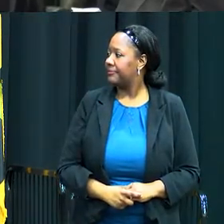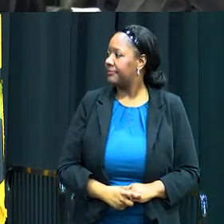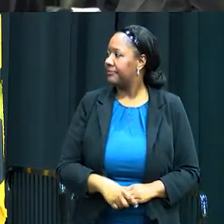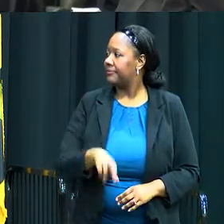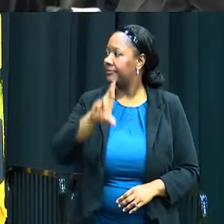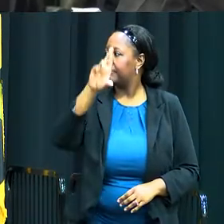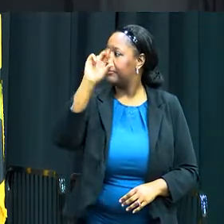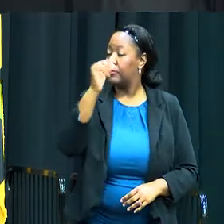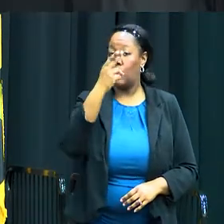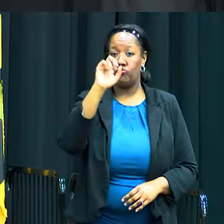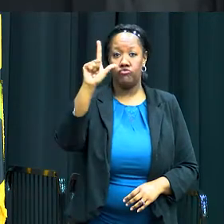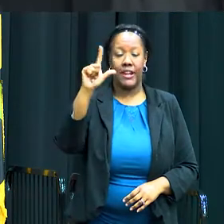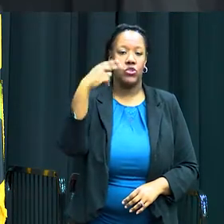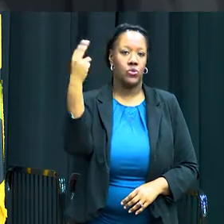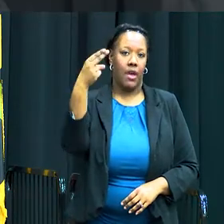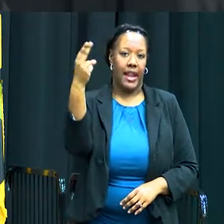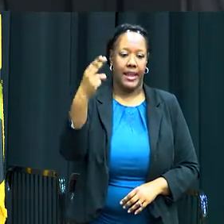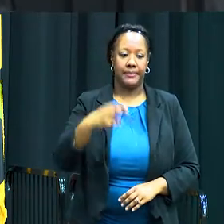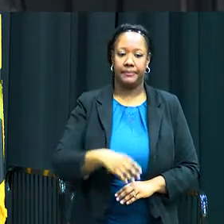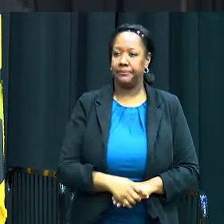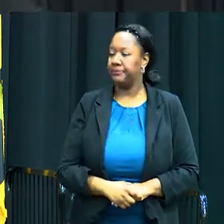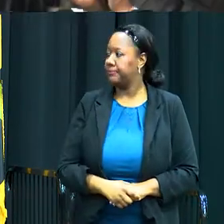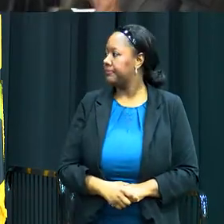Rachel Marie Hanna.